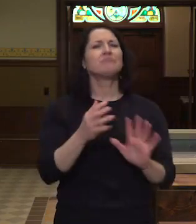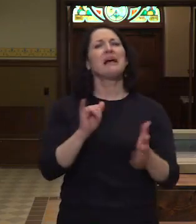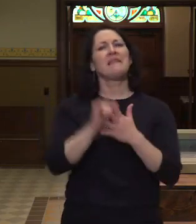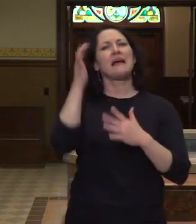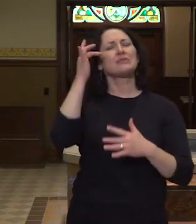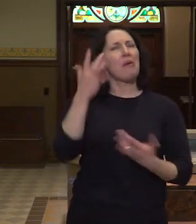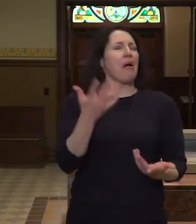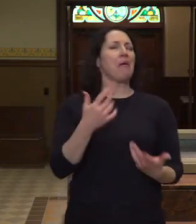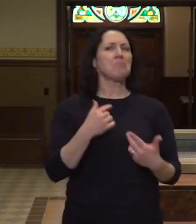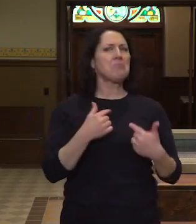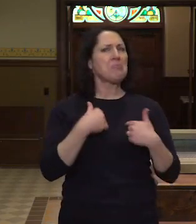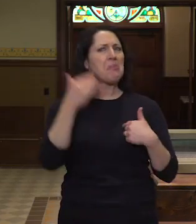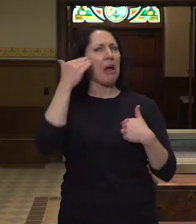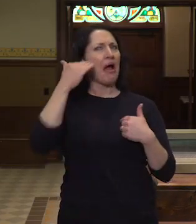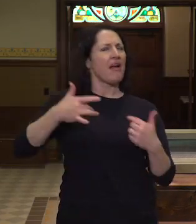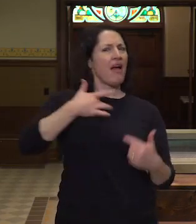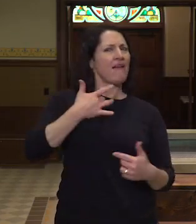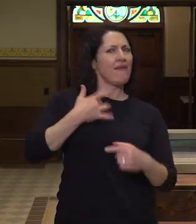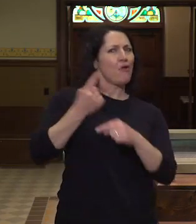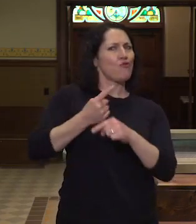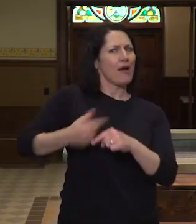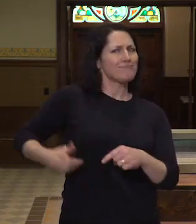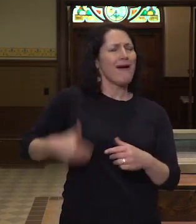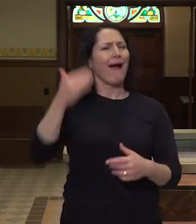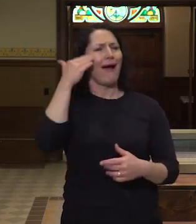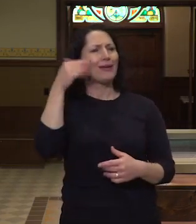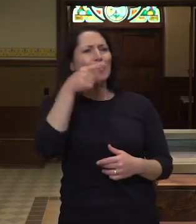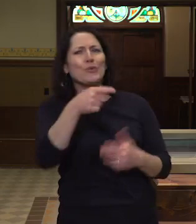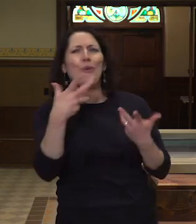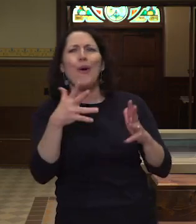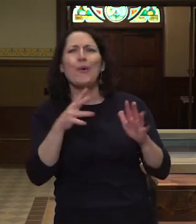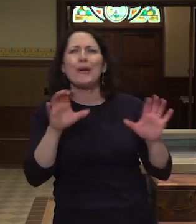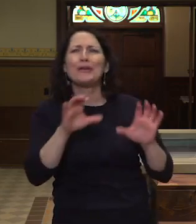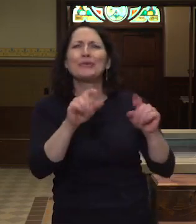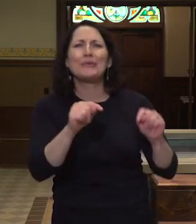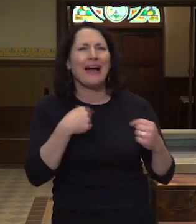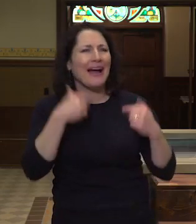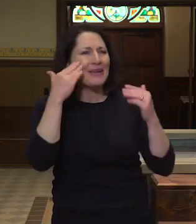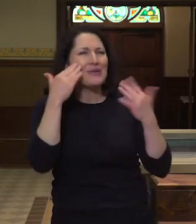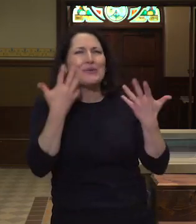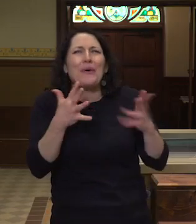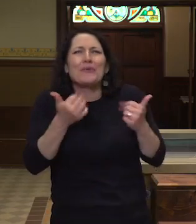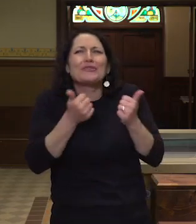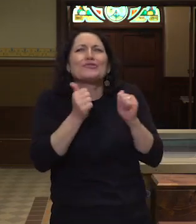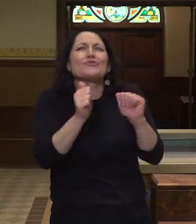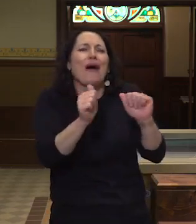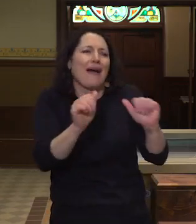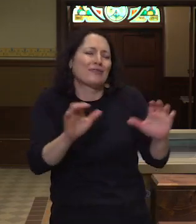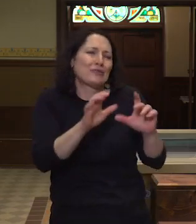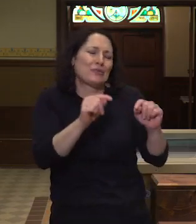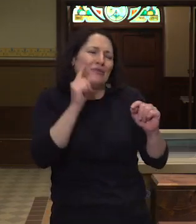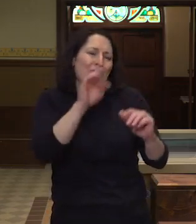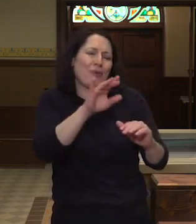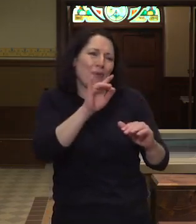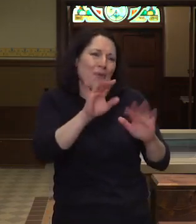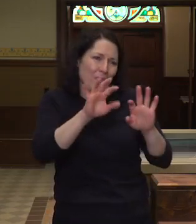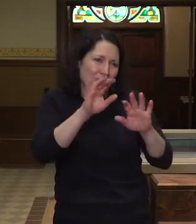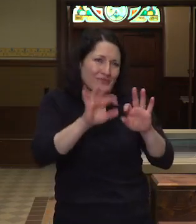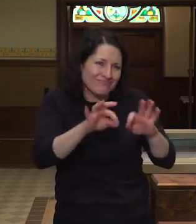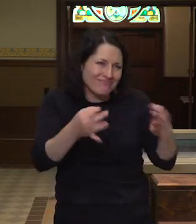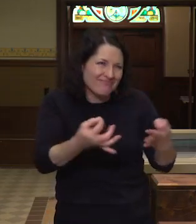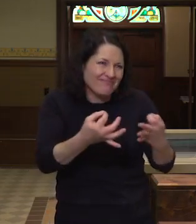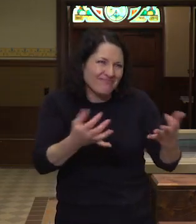to ask you to read this, because I know that you already strive to do that. it's my hope and it's my